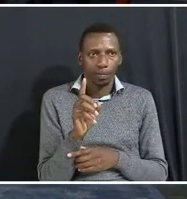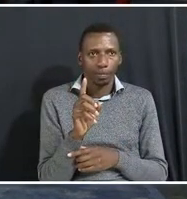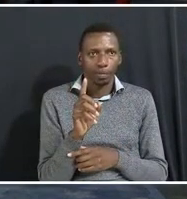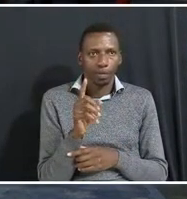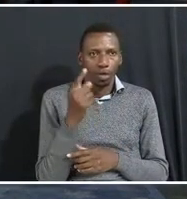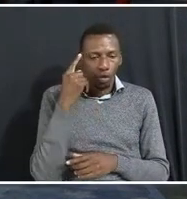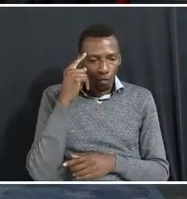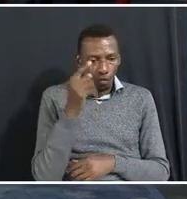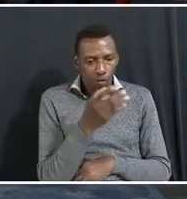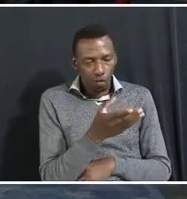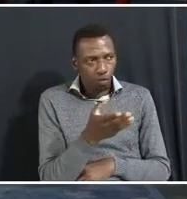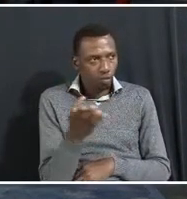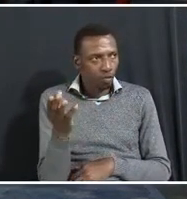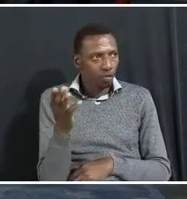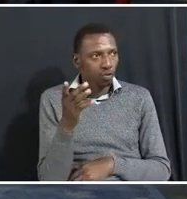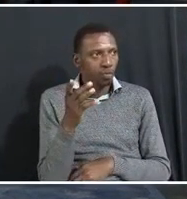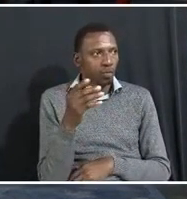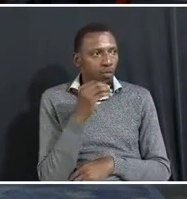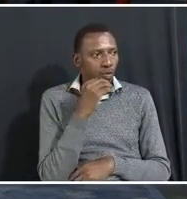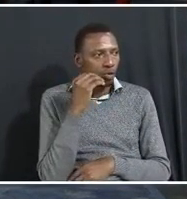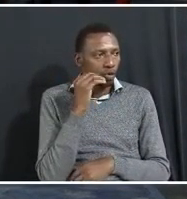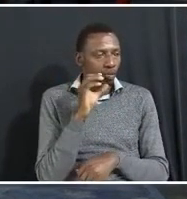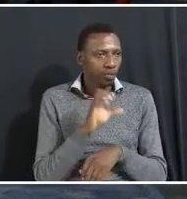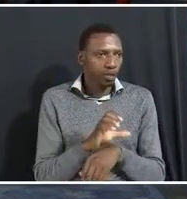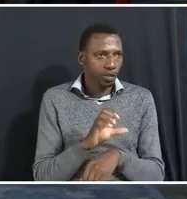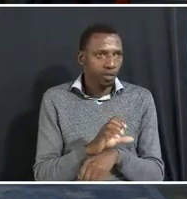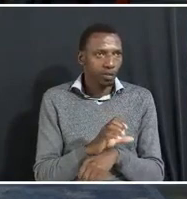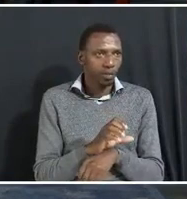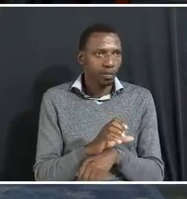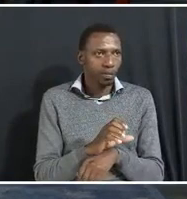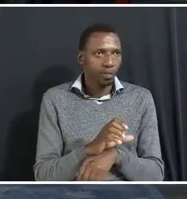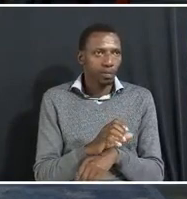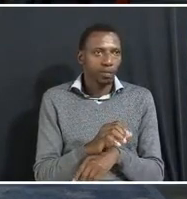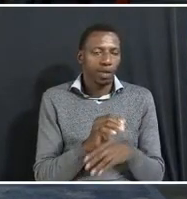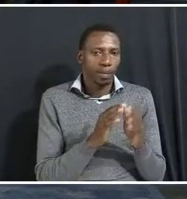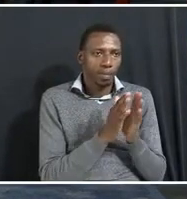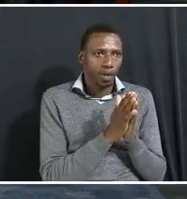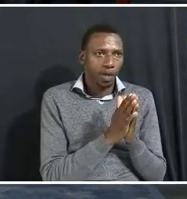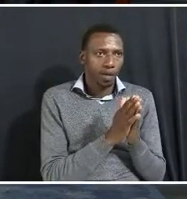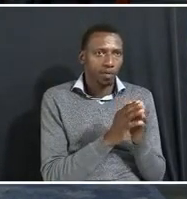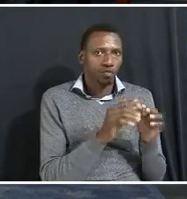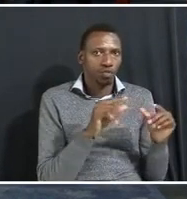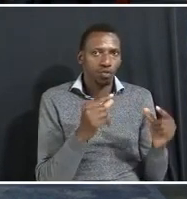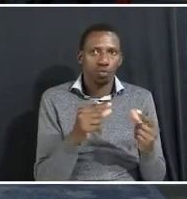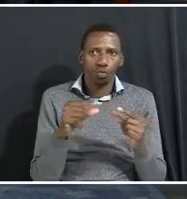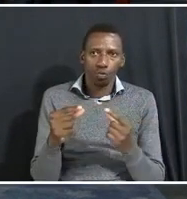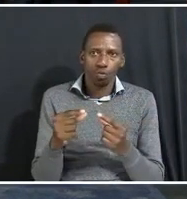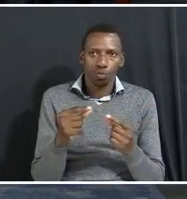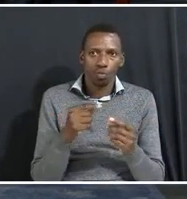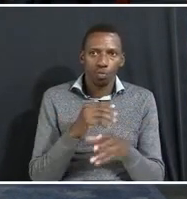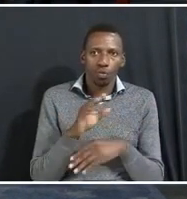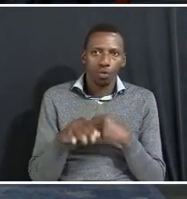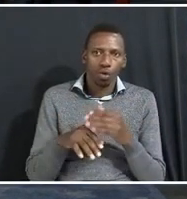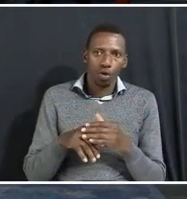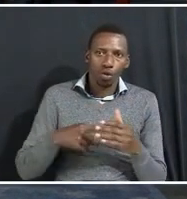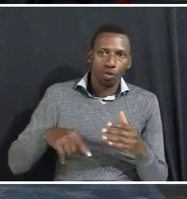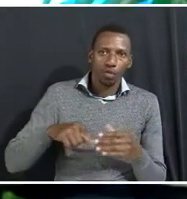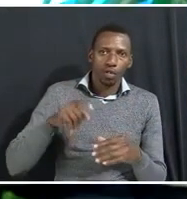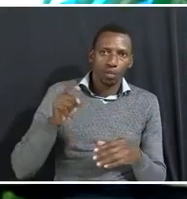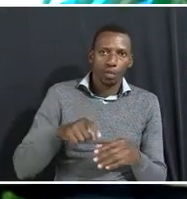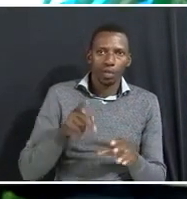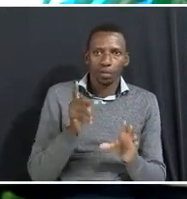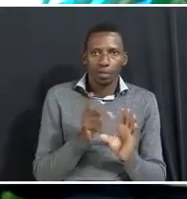for those home churches who we call the prayer cell, all of us should